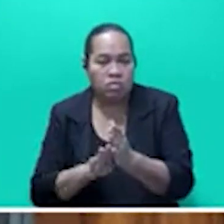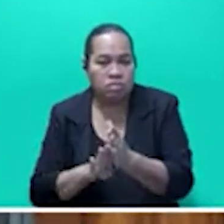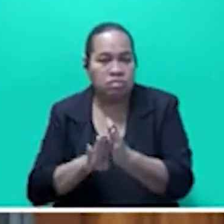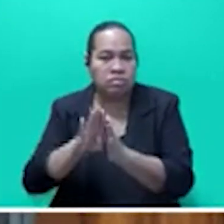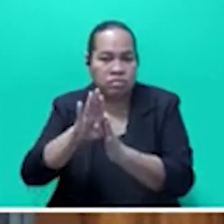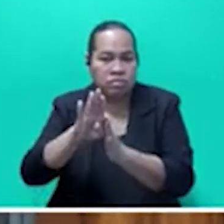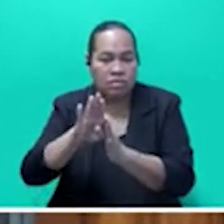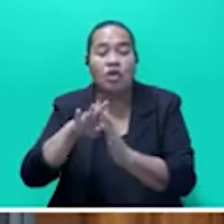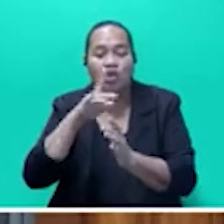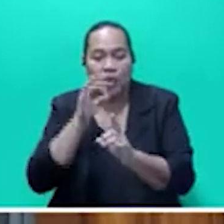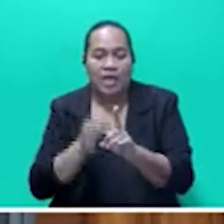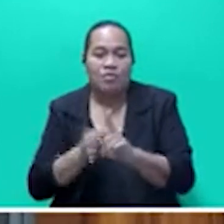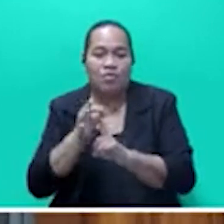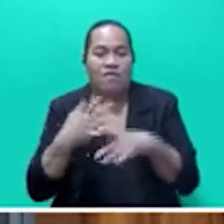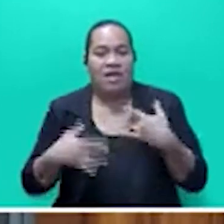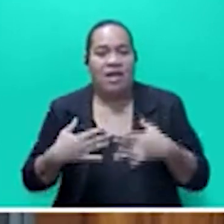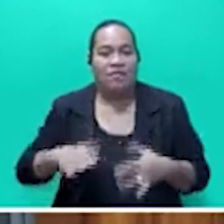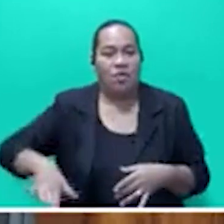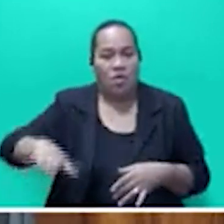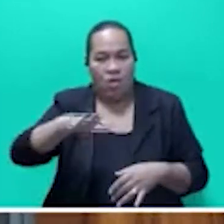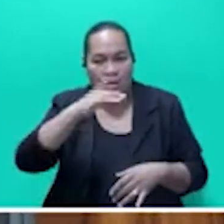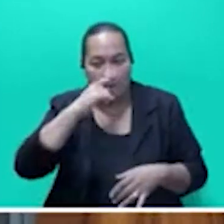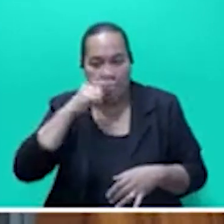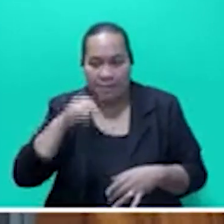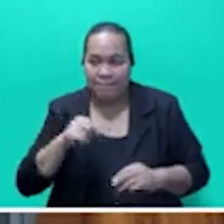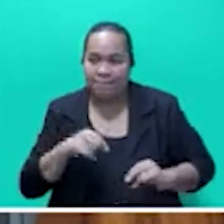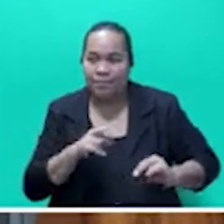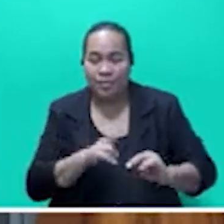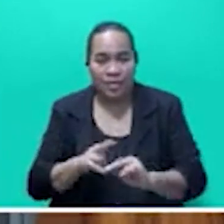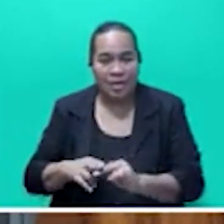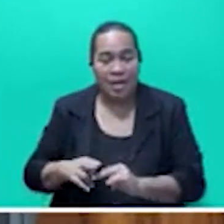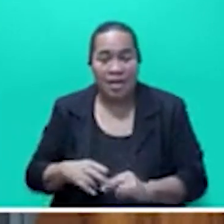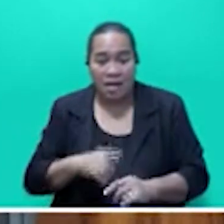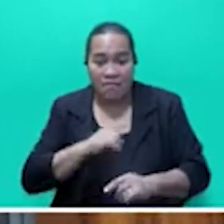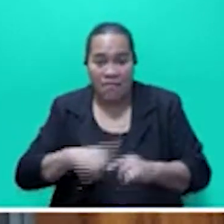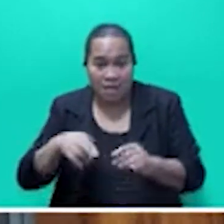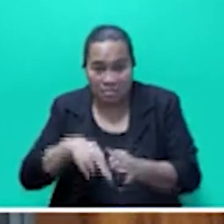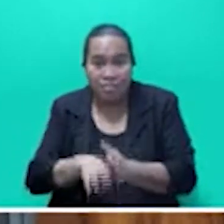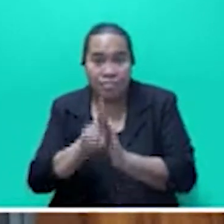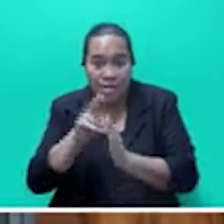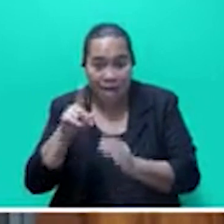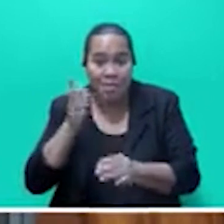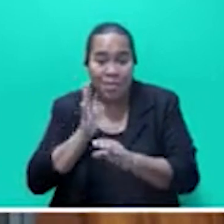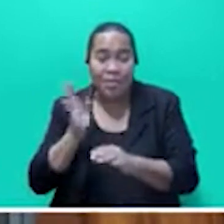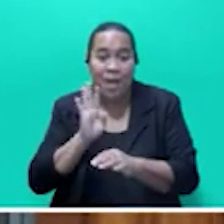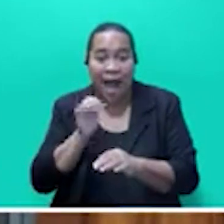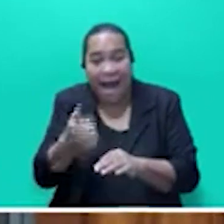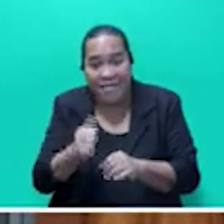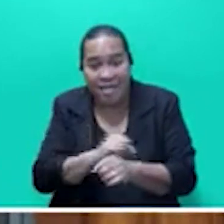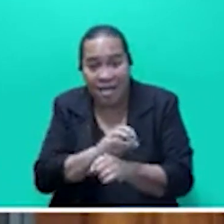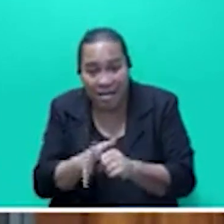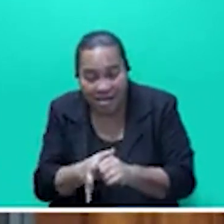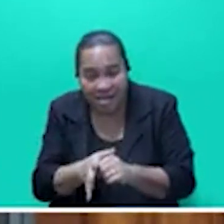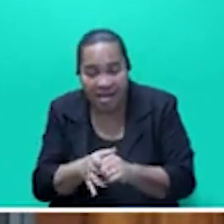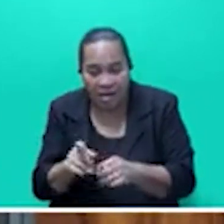objective of improving the lives of all the people of Fiji. Sir, the fast economic recovery post-COVID-19 is now facing a subdued